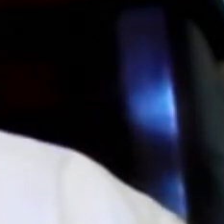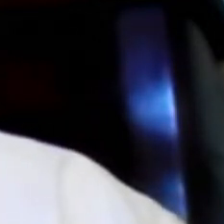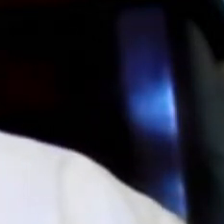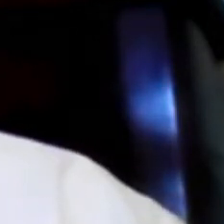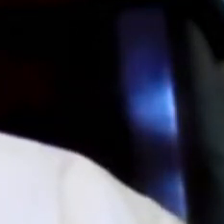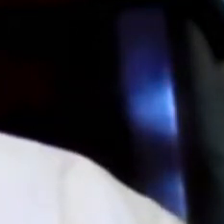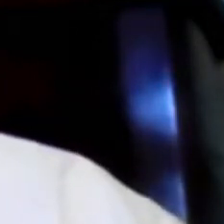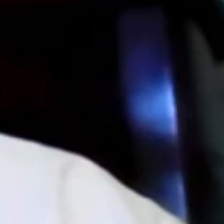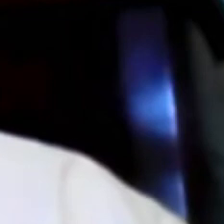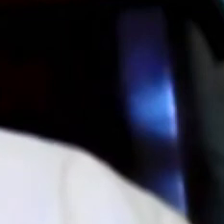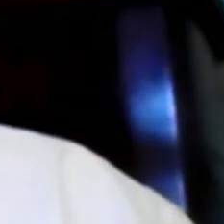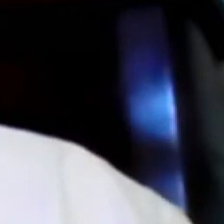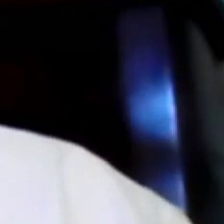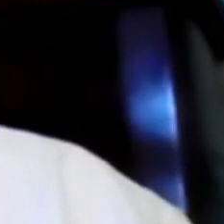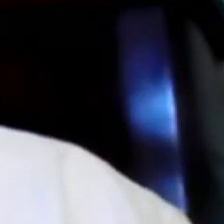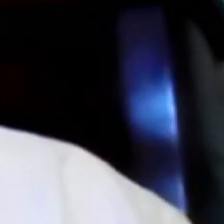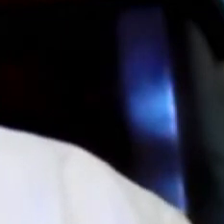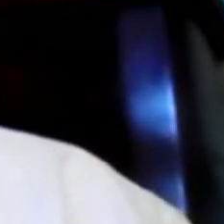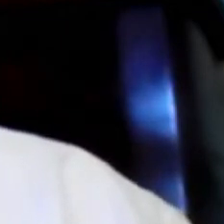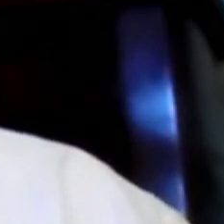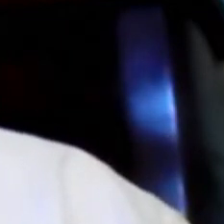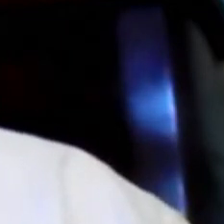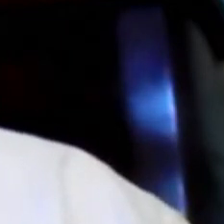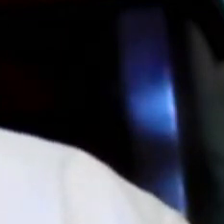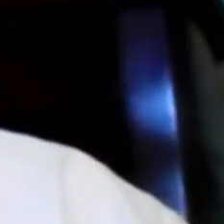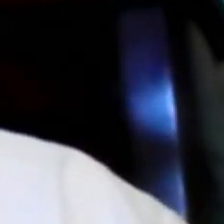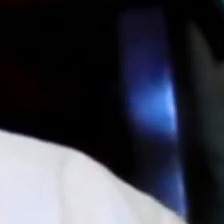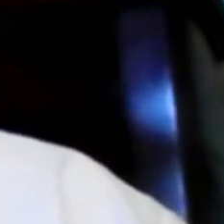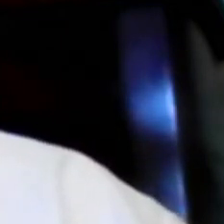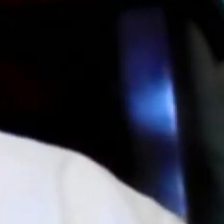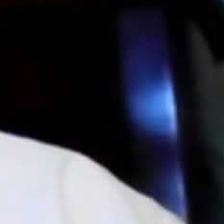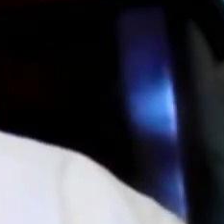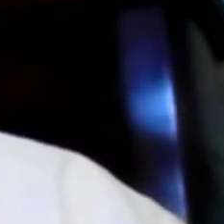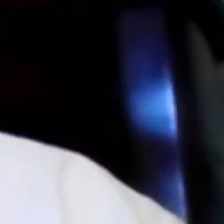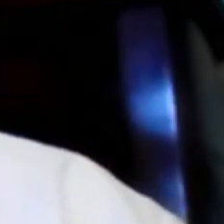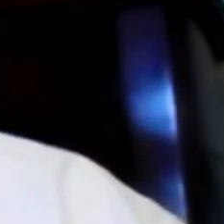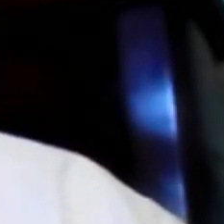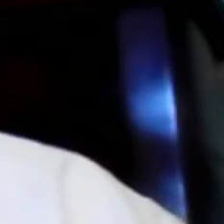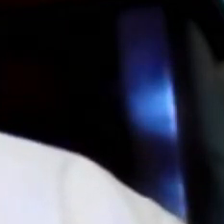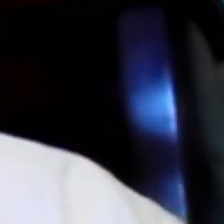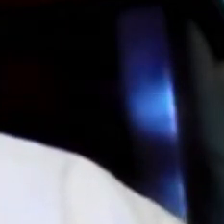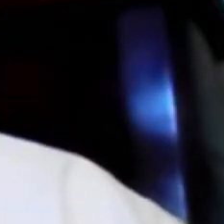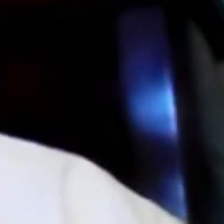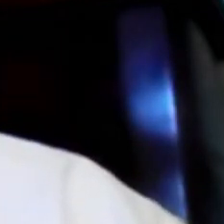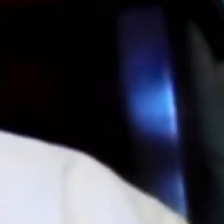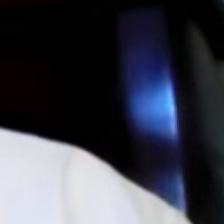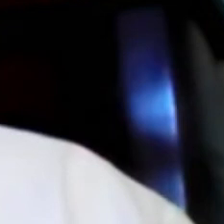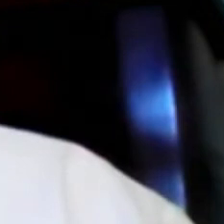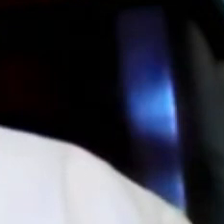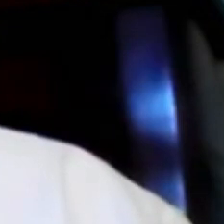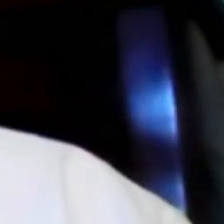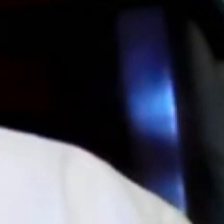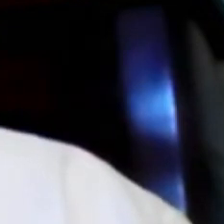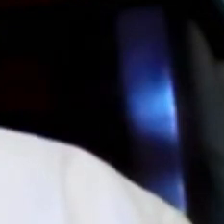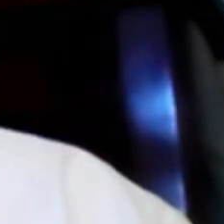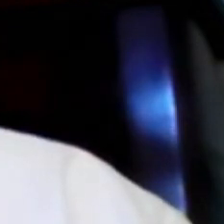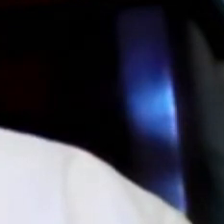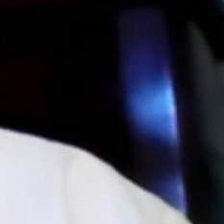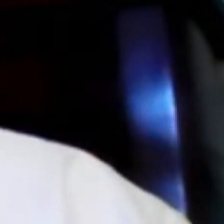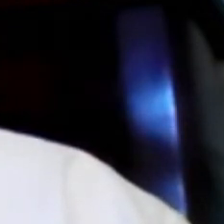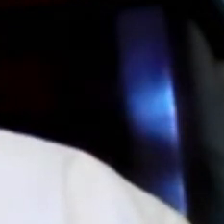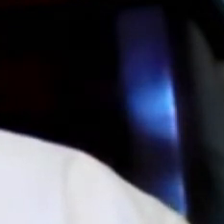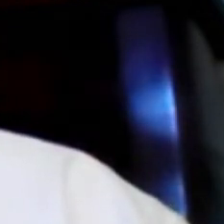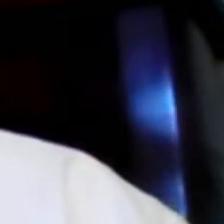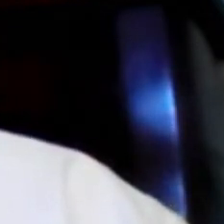80, subsection 3A1, determines that the Minister of Defence must first consult the Minister of Finance